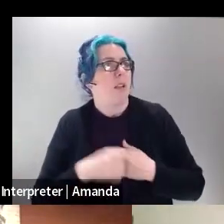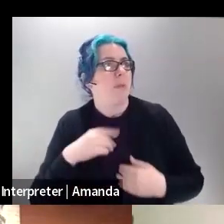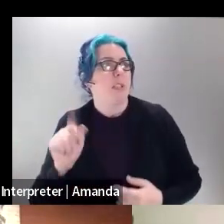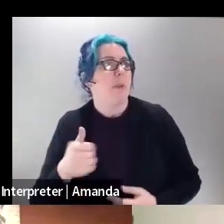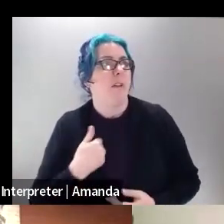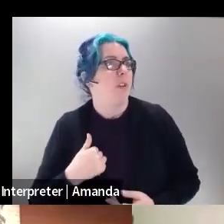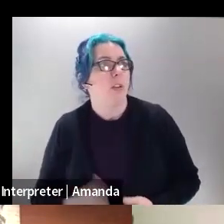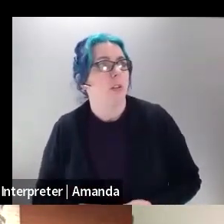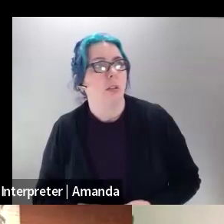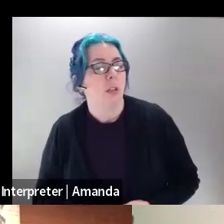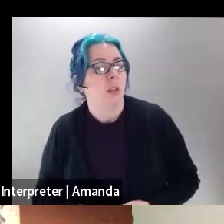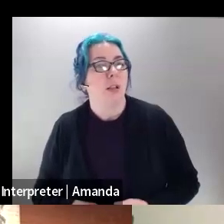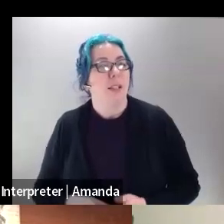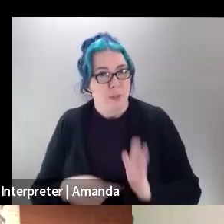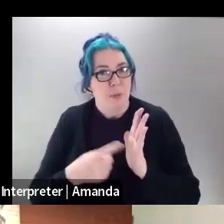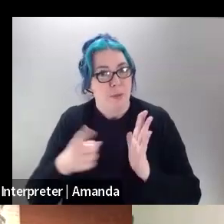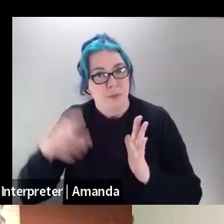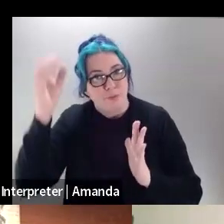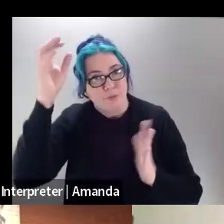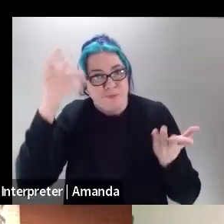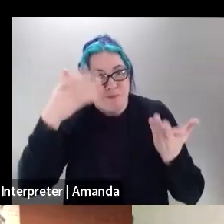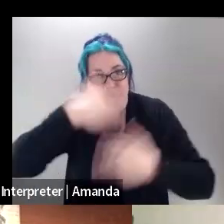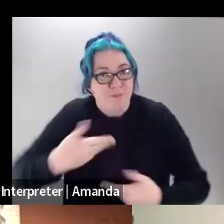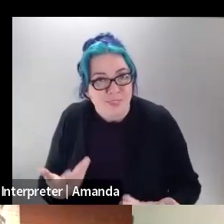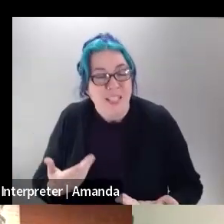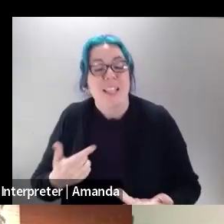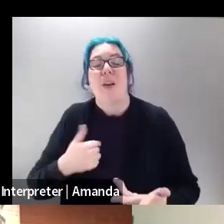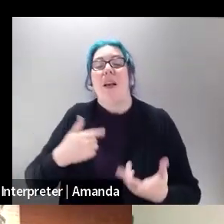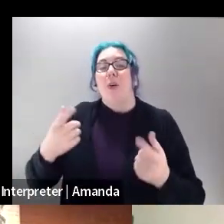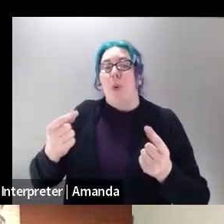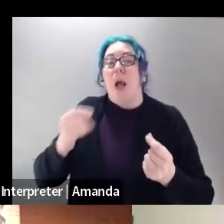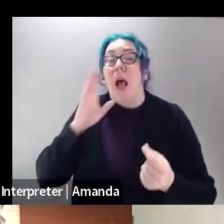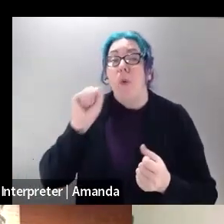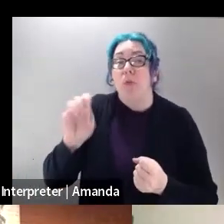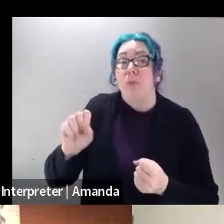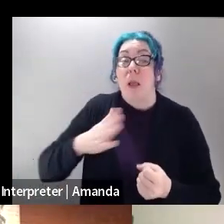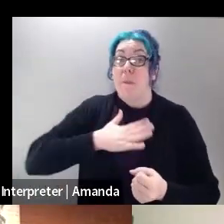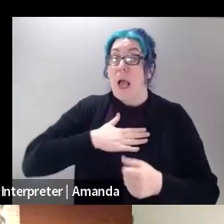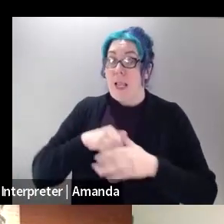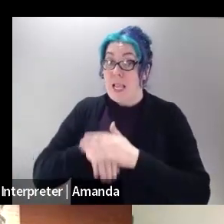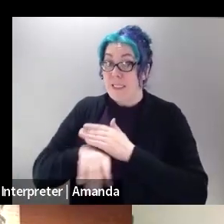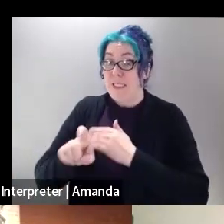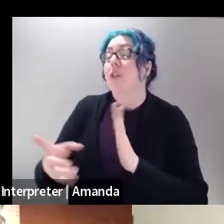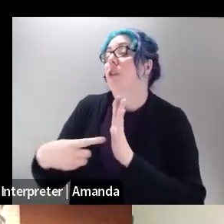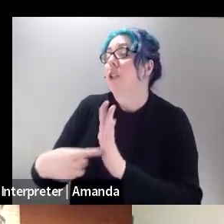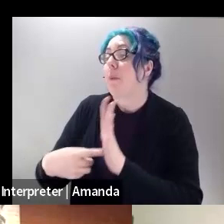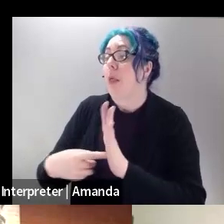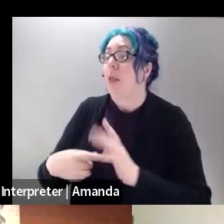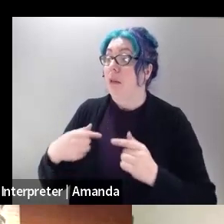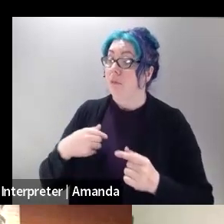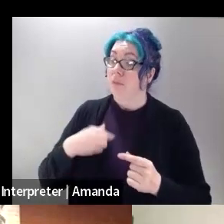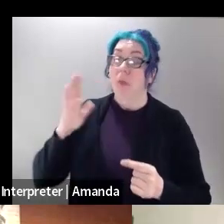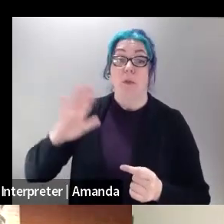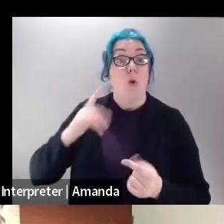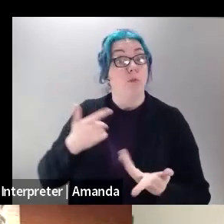I'm, as was said in my introduction, I'm a parent to like very young children. So currently I often